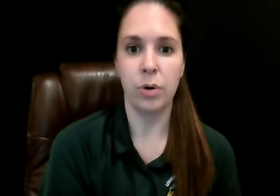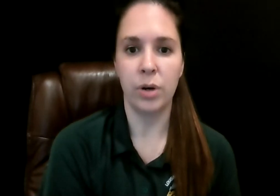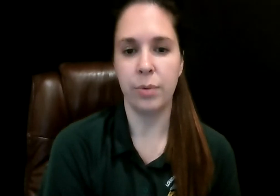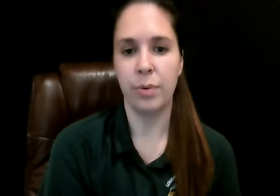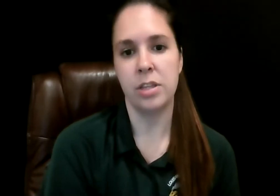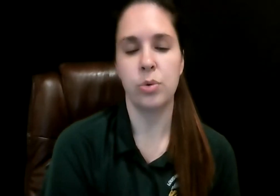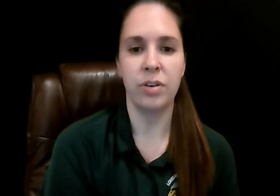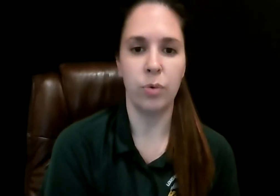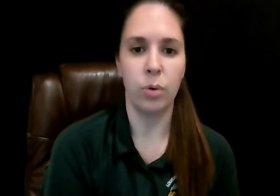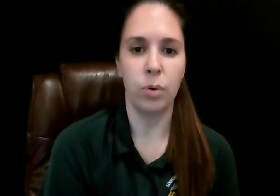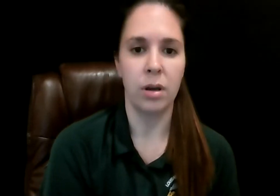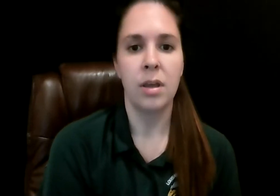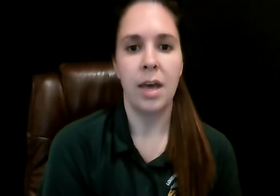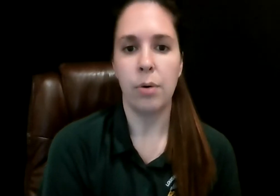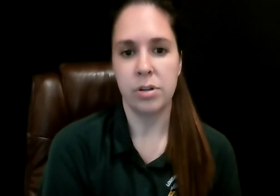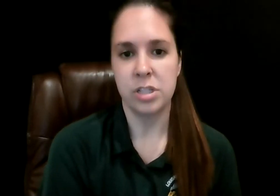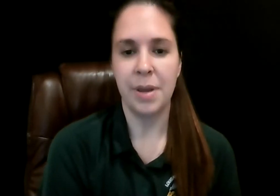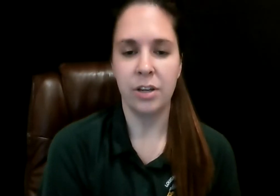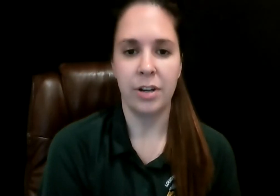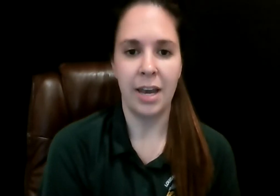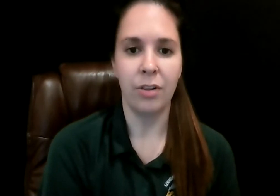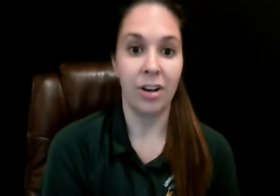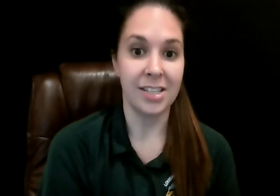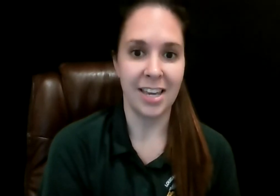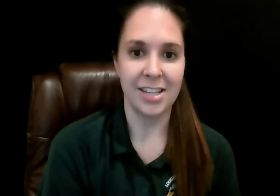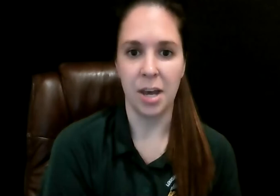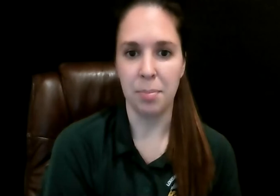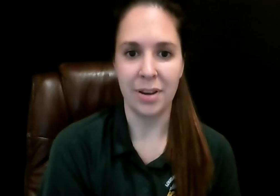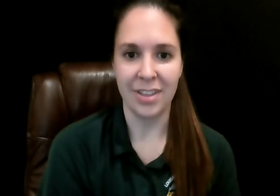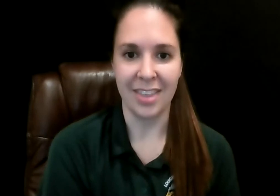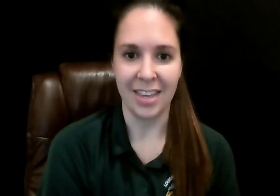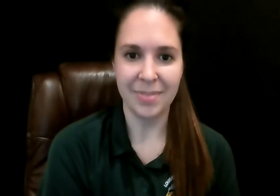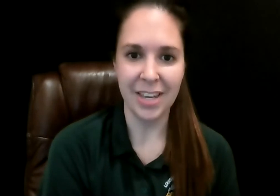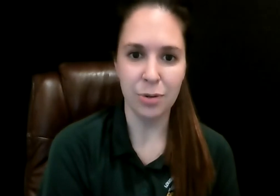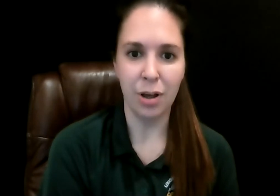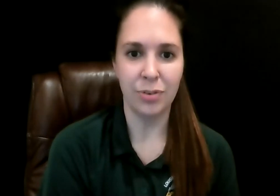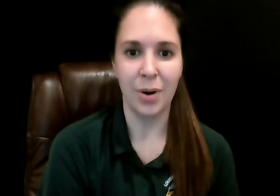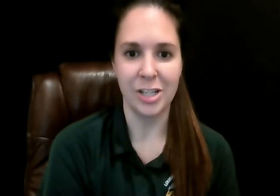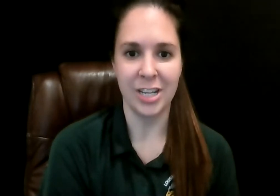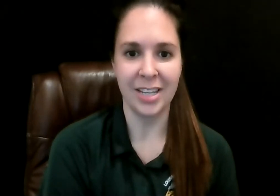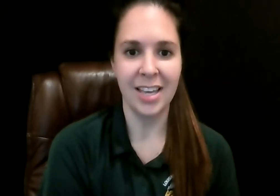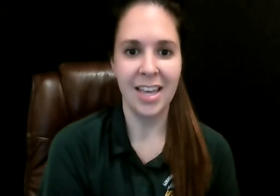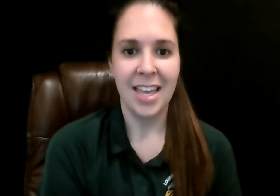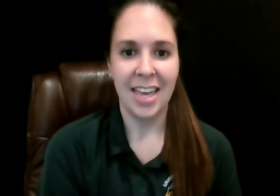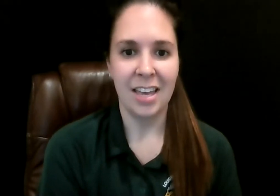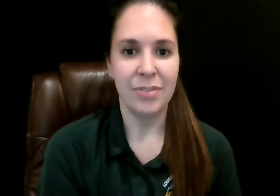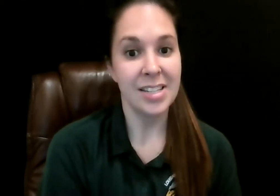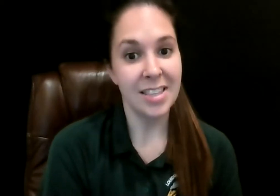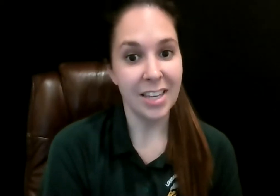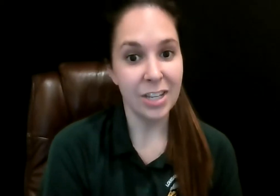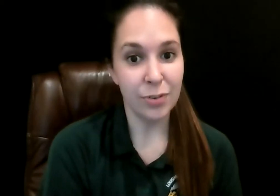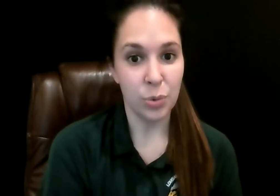see the recording within 24 hours, depending on how long it takes to upload everything. Thank you all for watching.